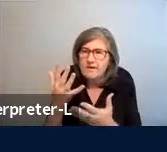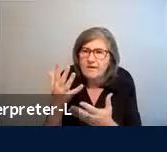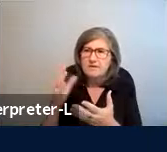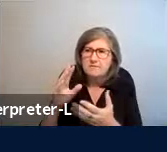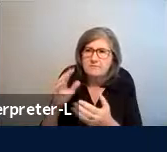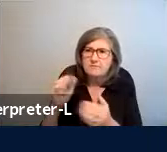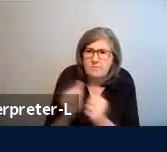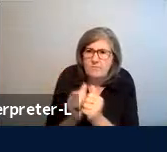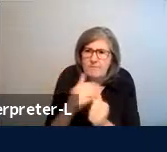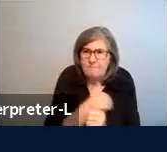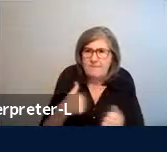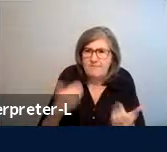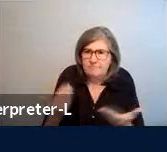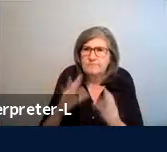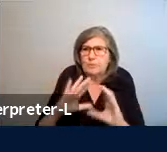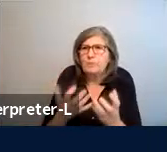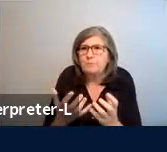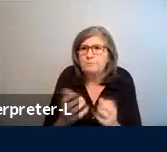this group.